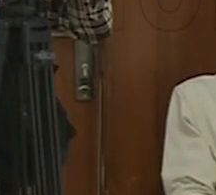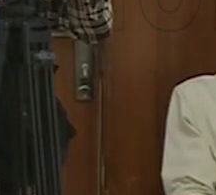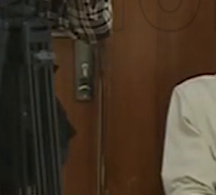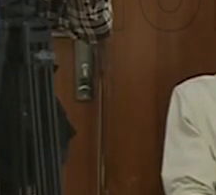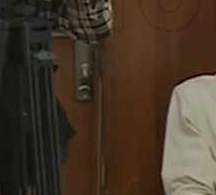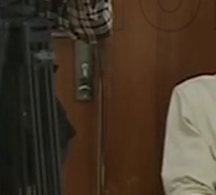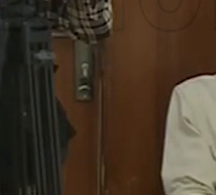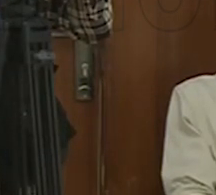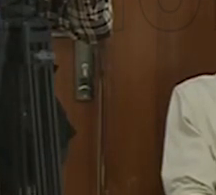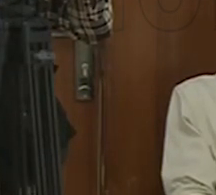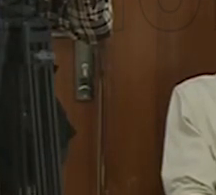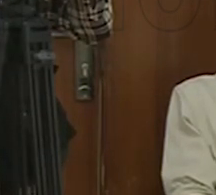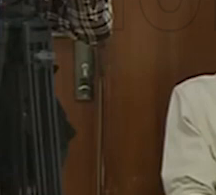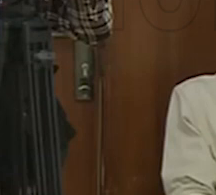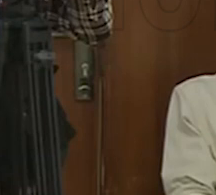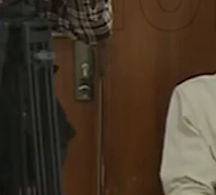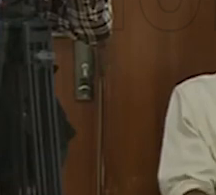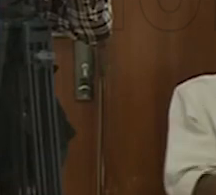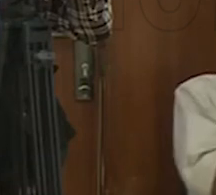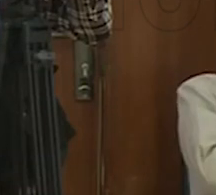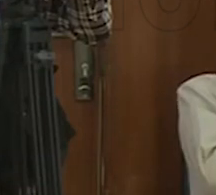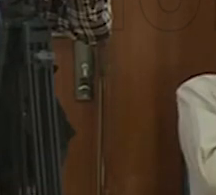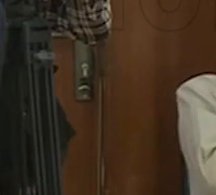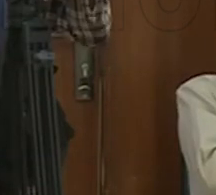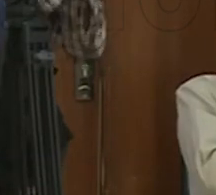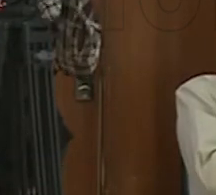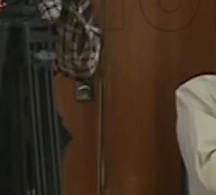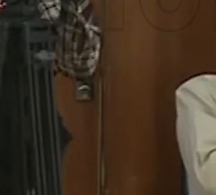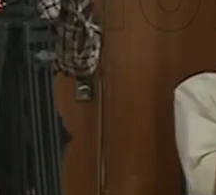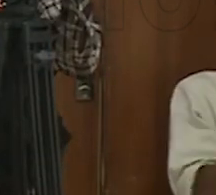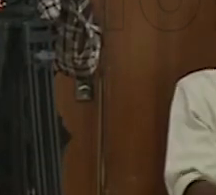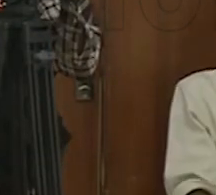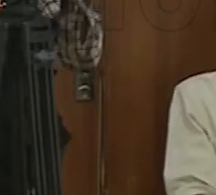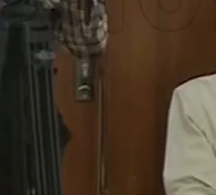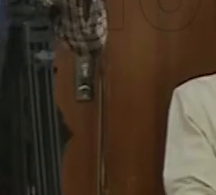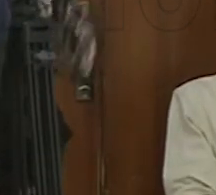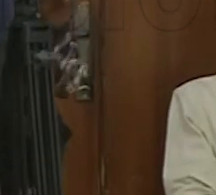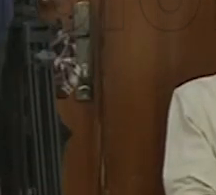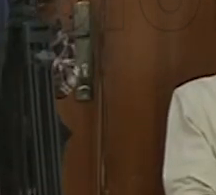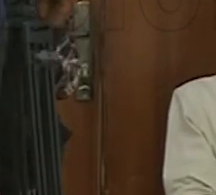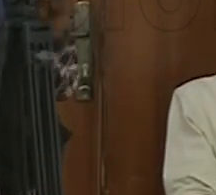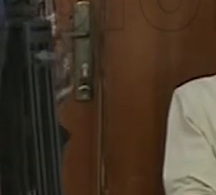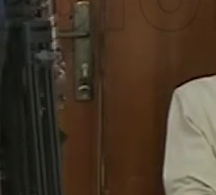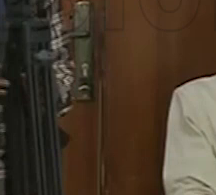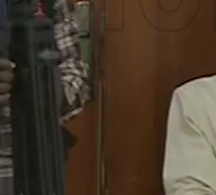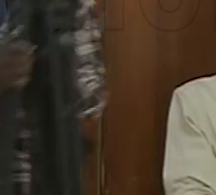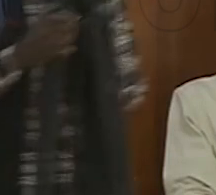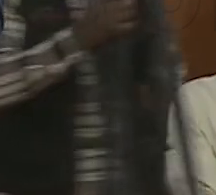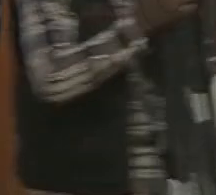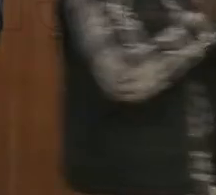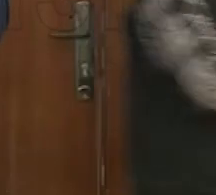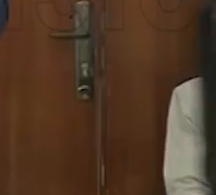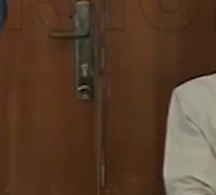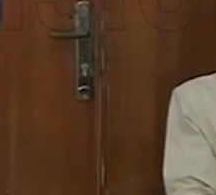Sir, Lagos and Kano states are the two leading states in COVID-19 testing. And you just mentioned